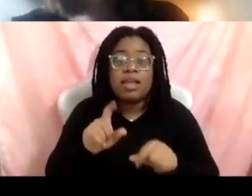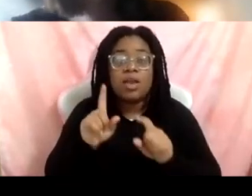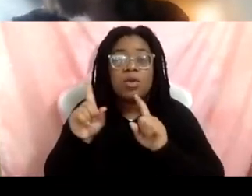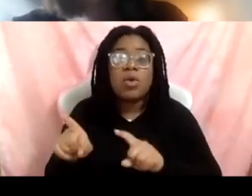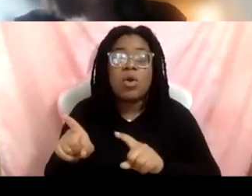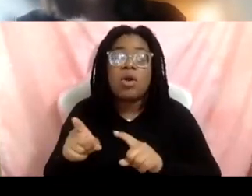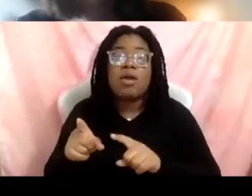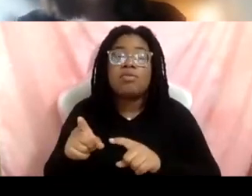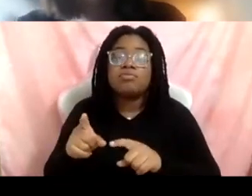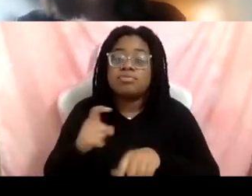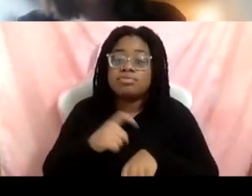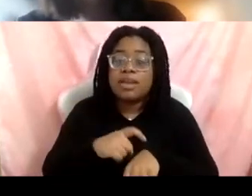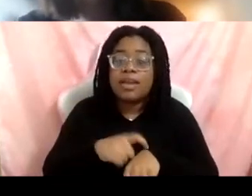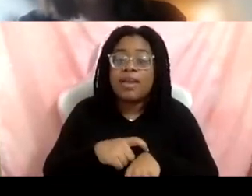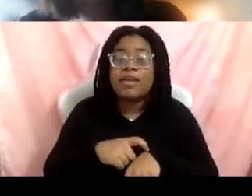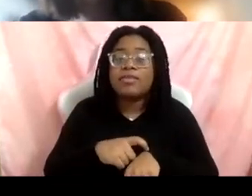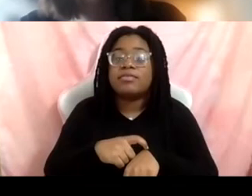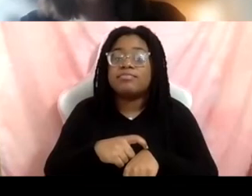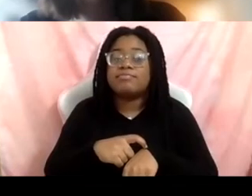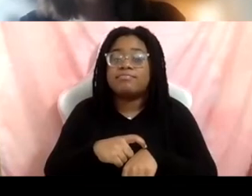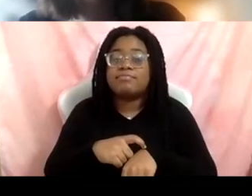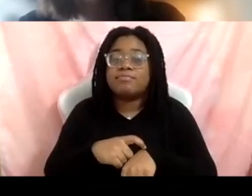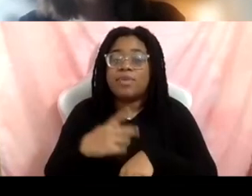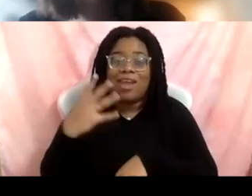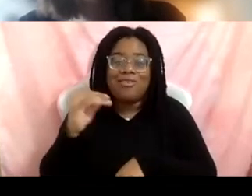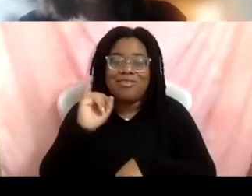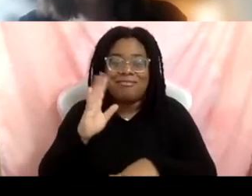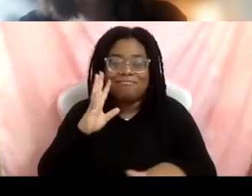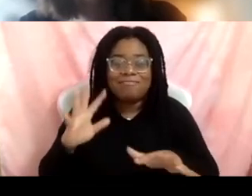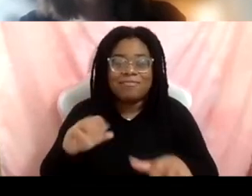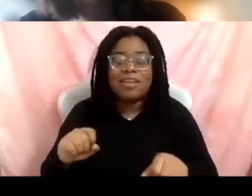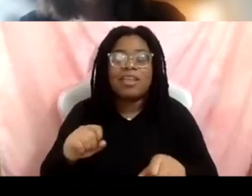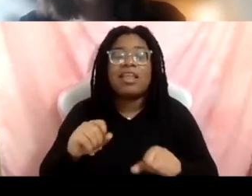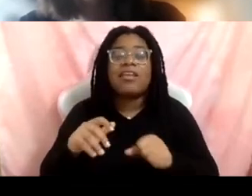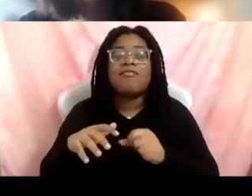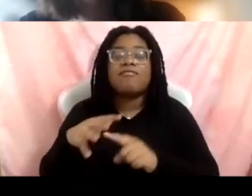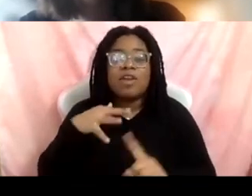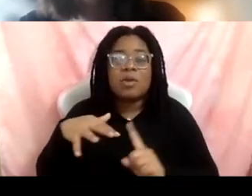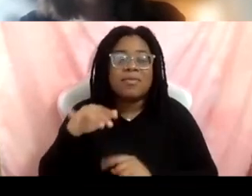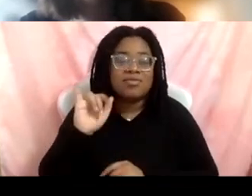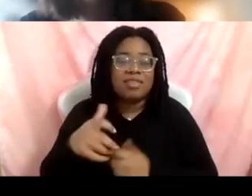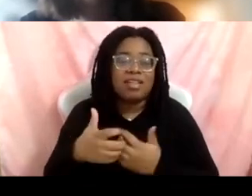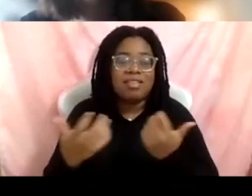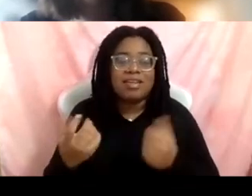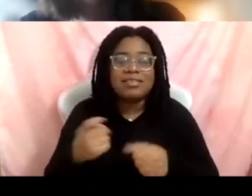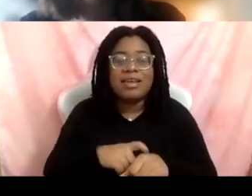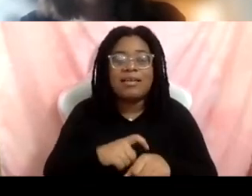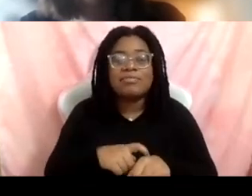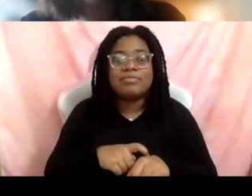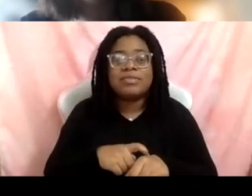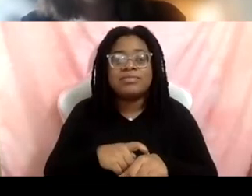time outside of that like vibrant environment. So I think like a lot of times it's